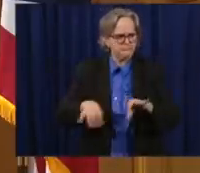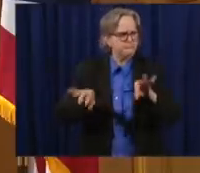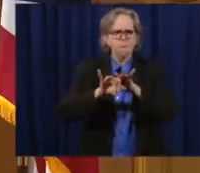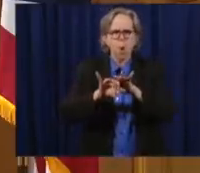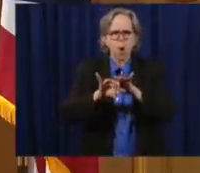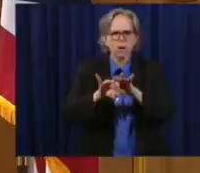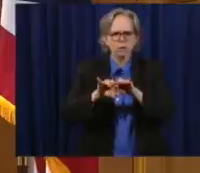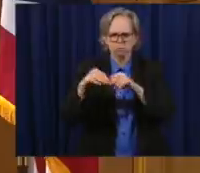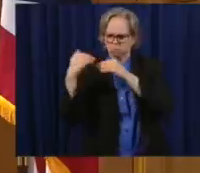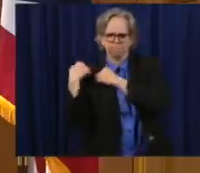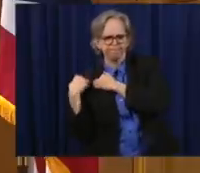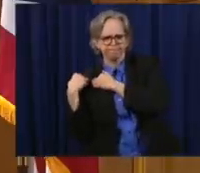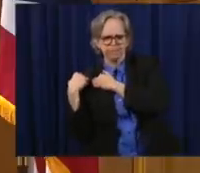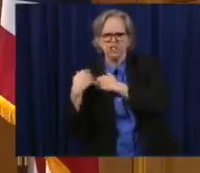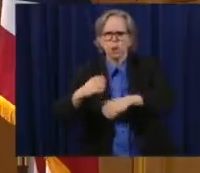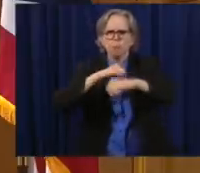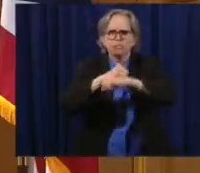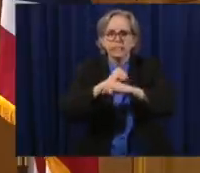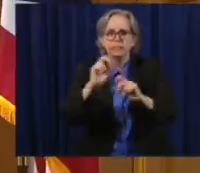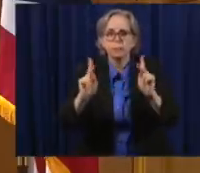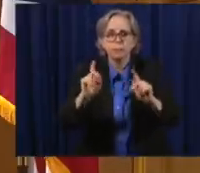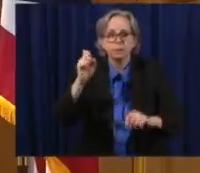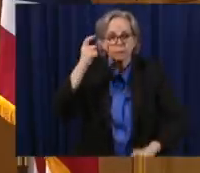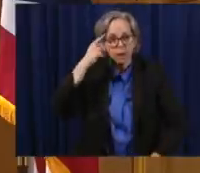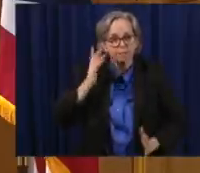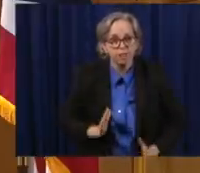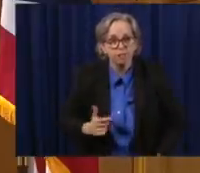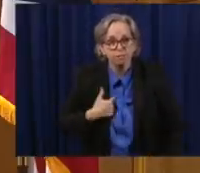people. And so for anybody who's,